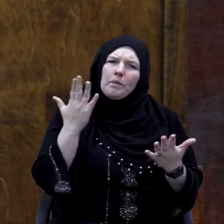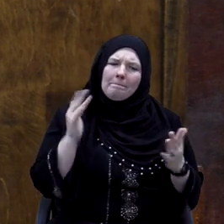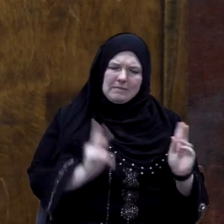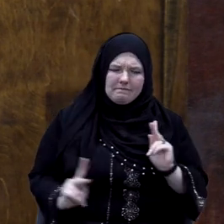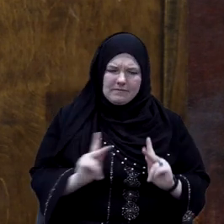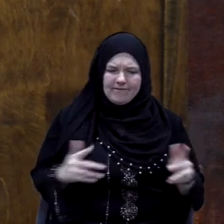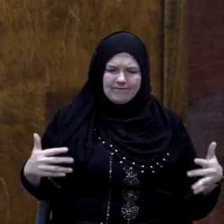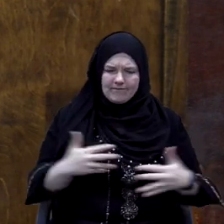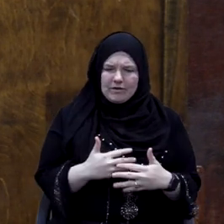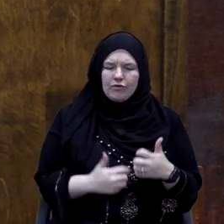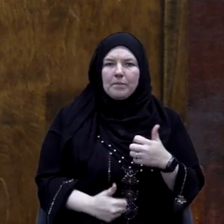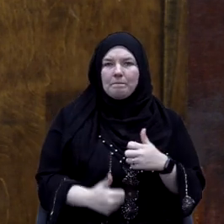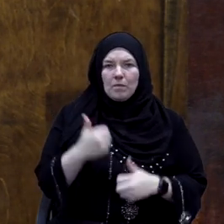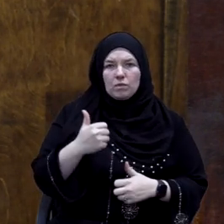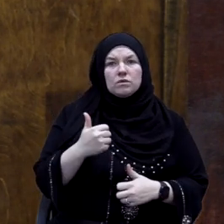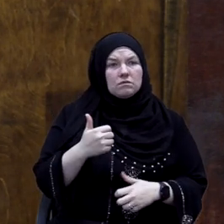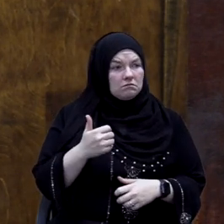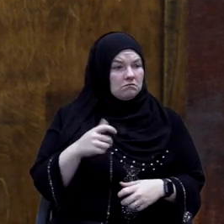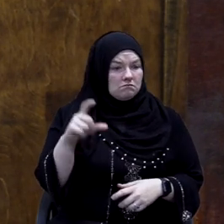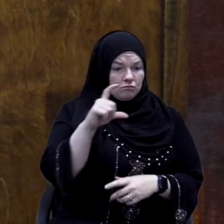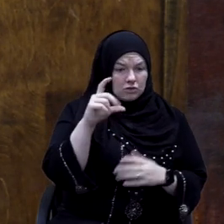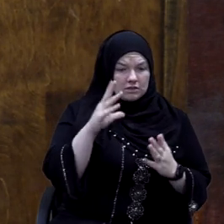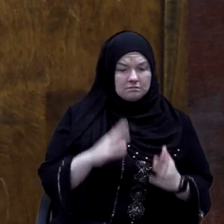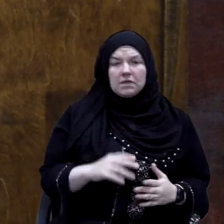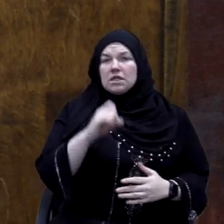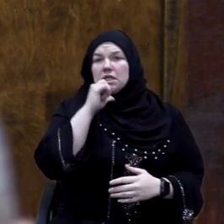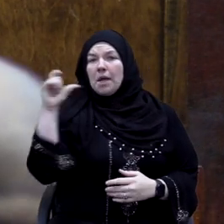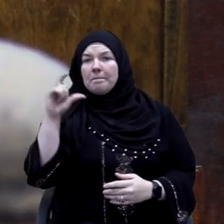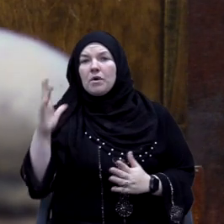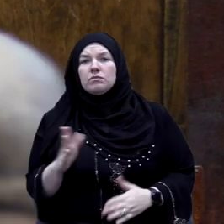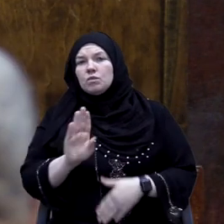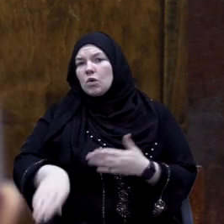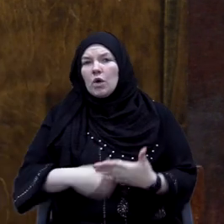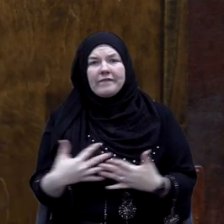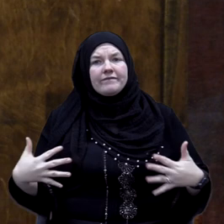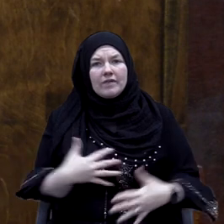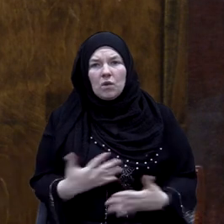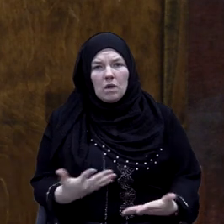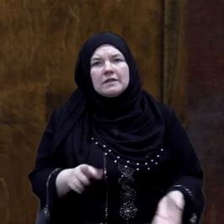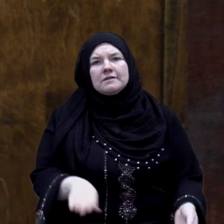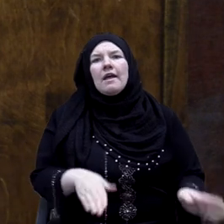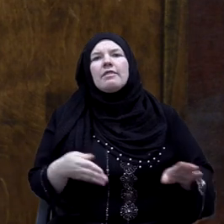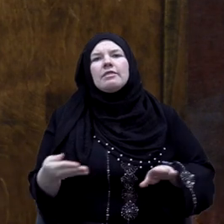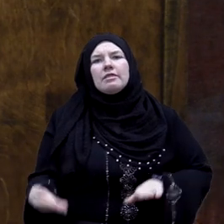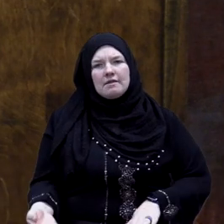most? All of us, Muslims and non-Muslims, we all fear death.